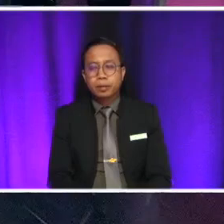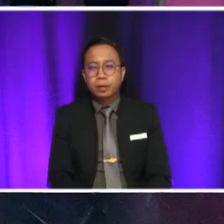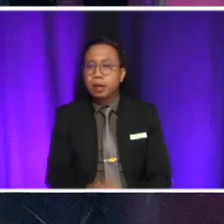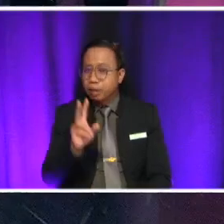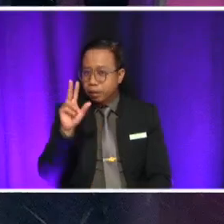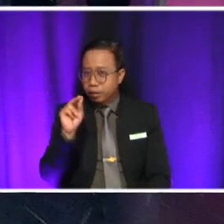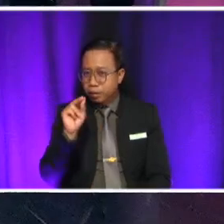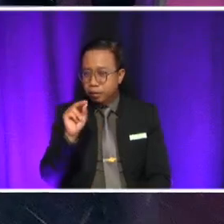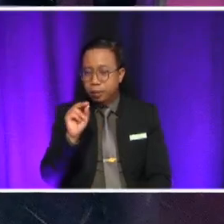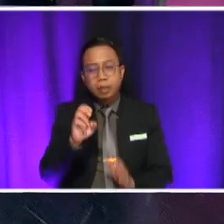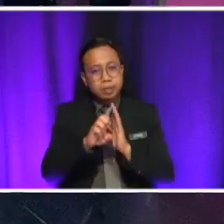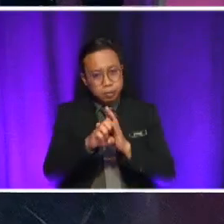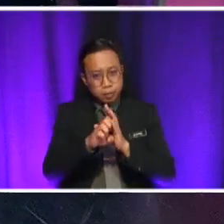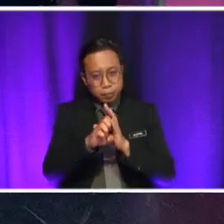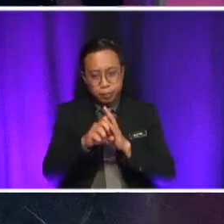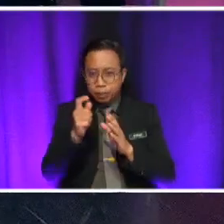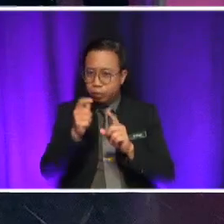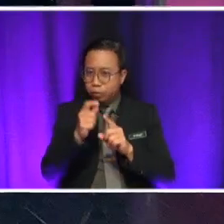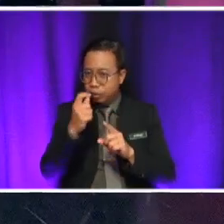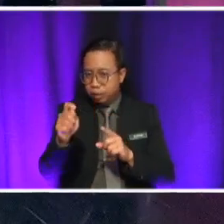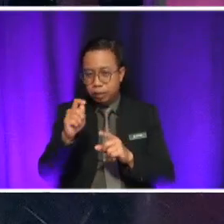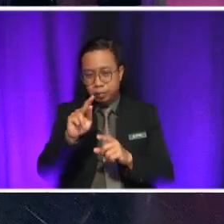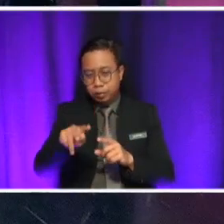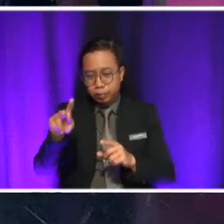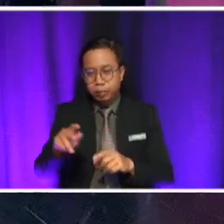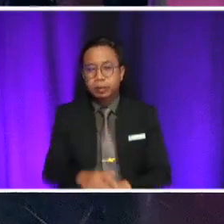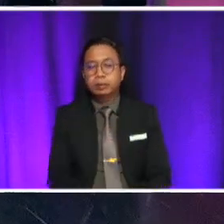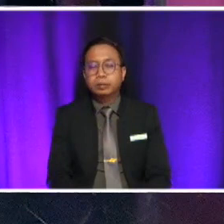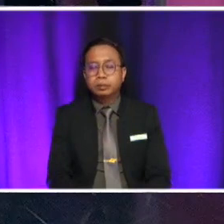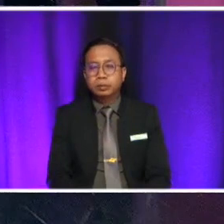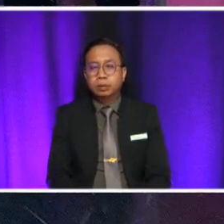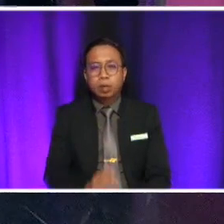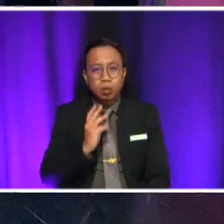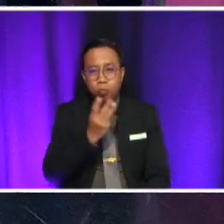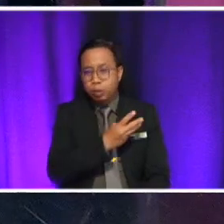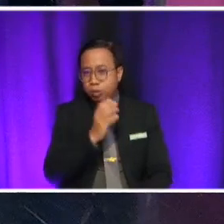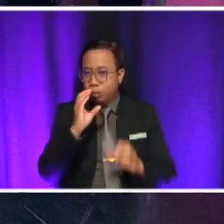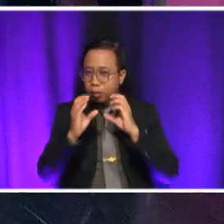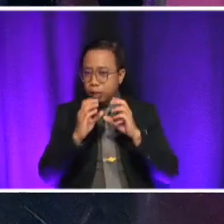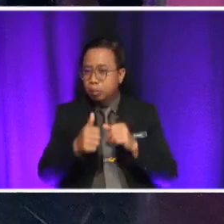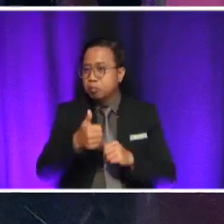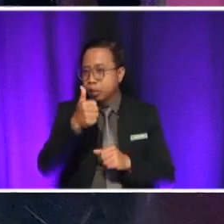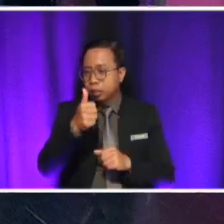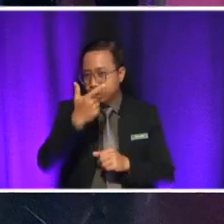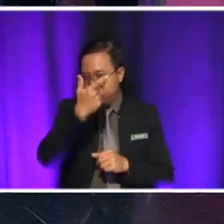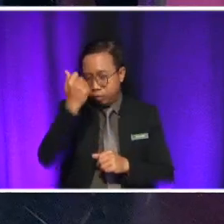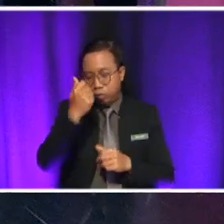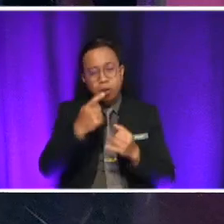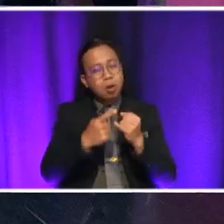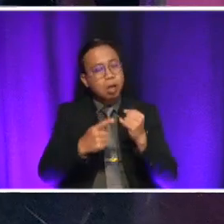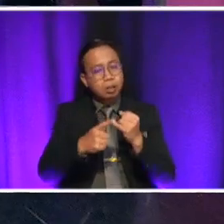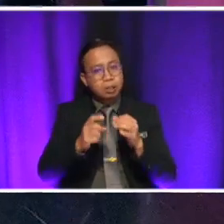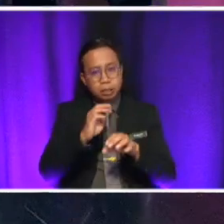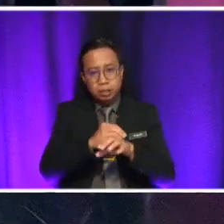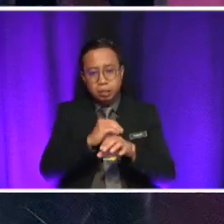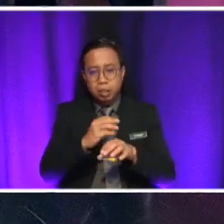was giving an example to the pupils, but sure. Okay. All right. I think we communicate better because last time we